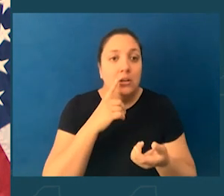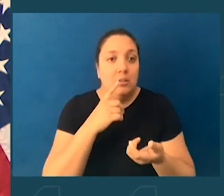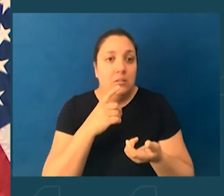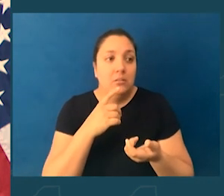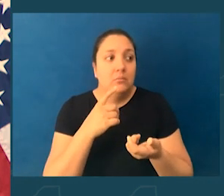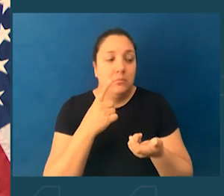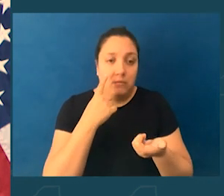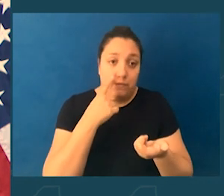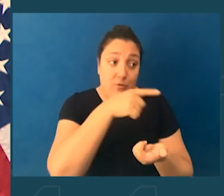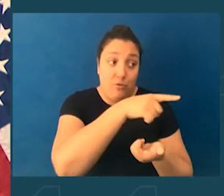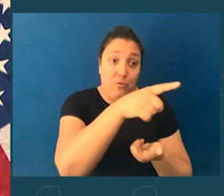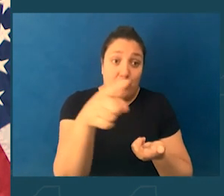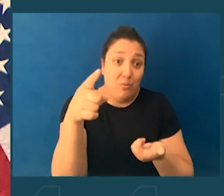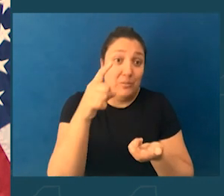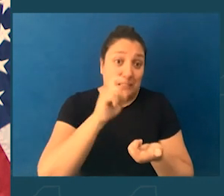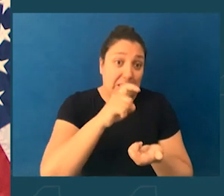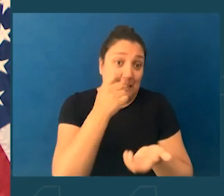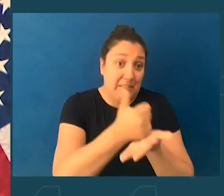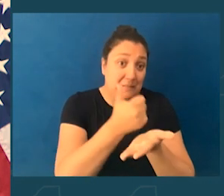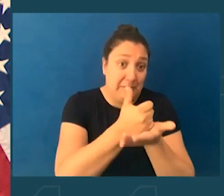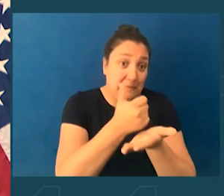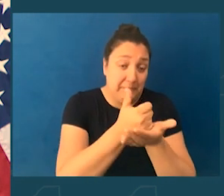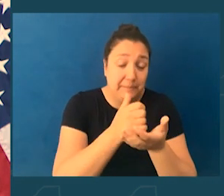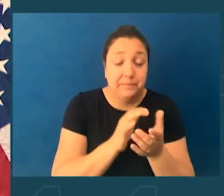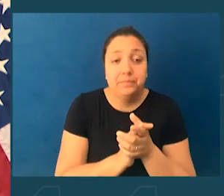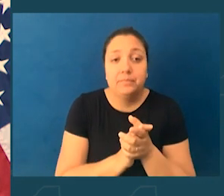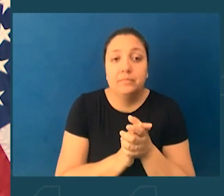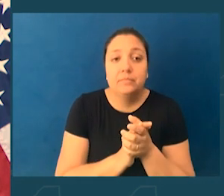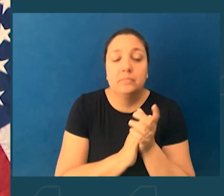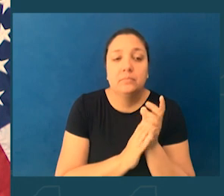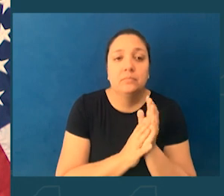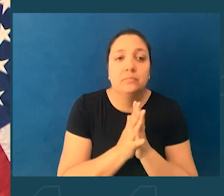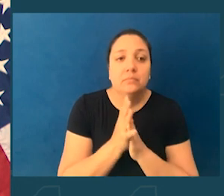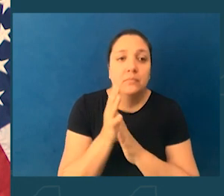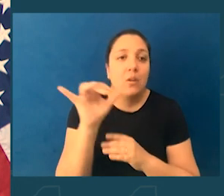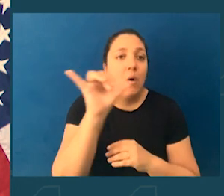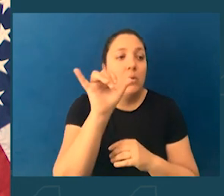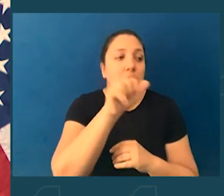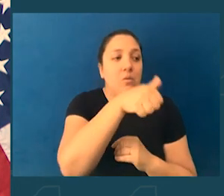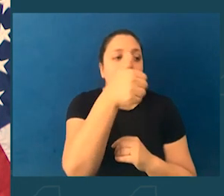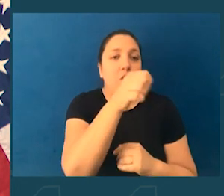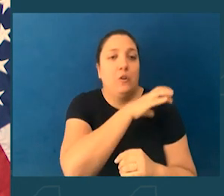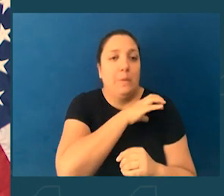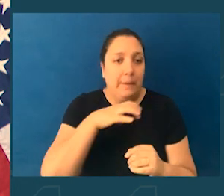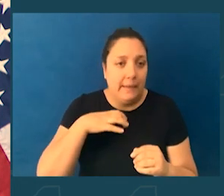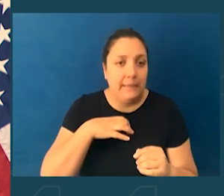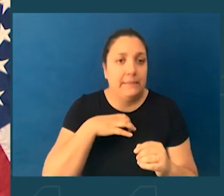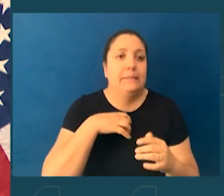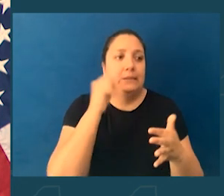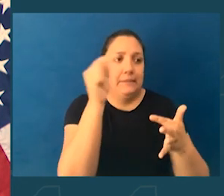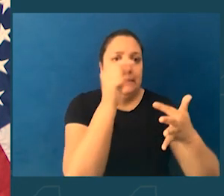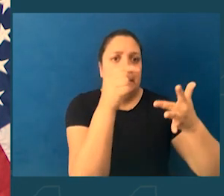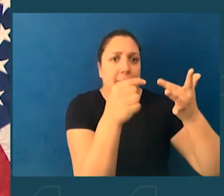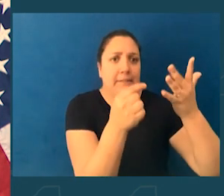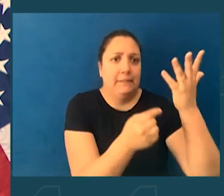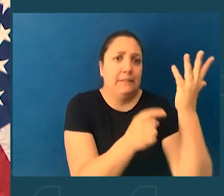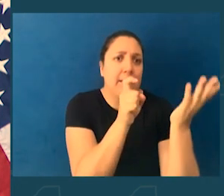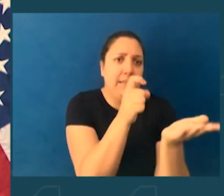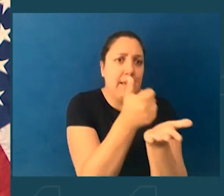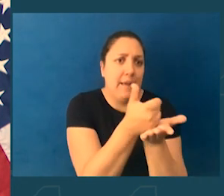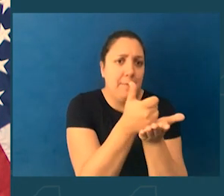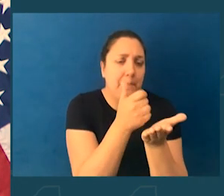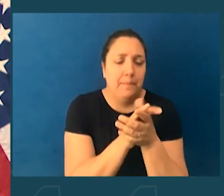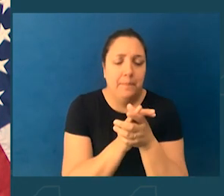Health, Buffalo Urban League, and all the steering committees comprised of individuals, agencies, and organizations to answer the